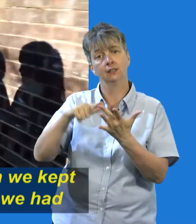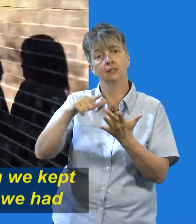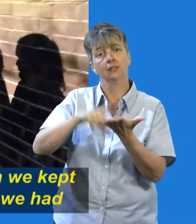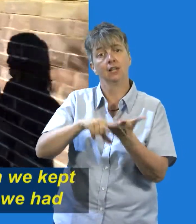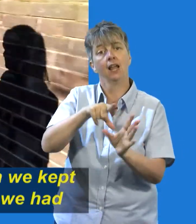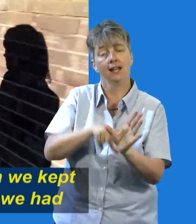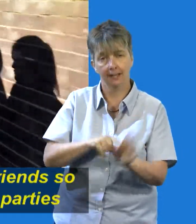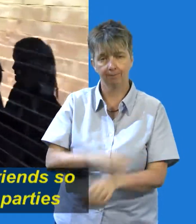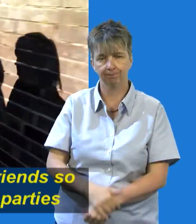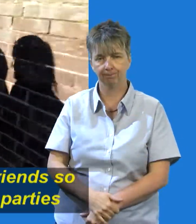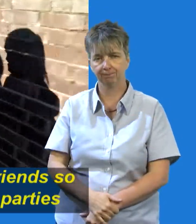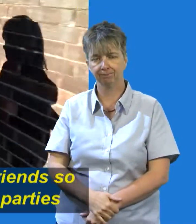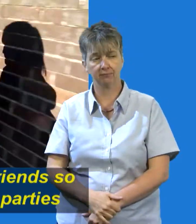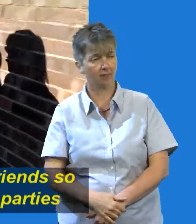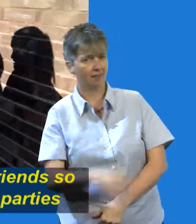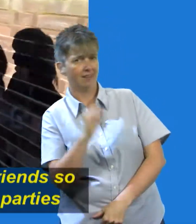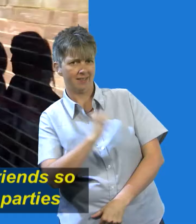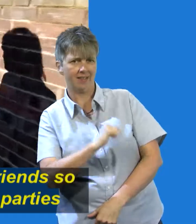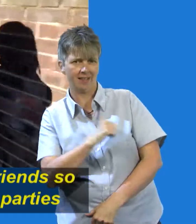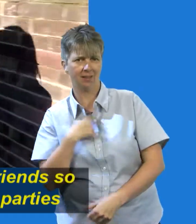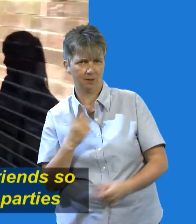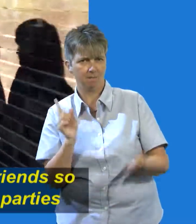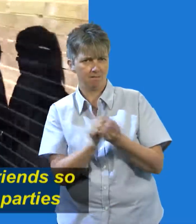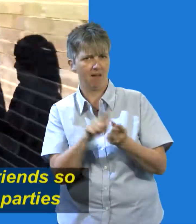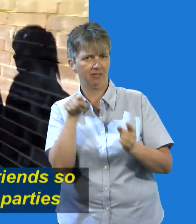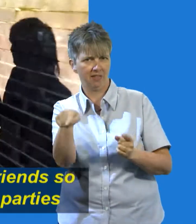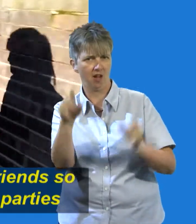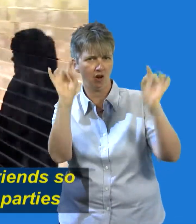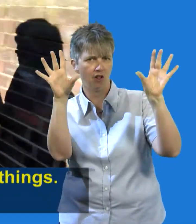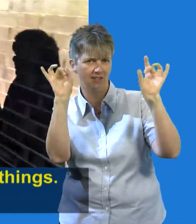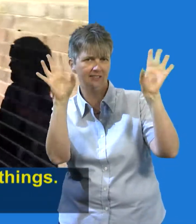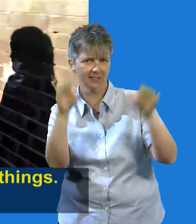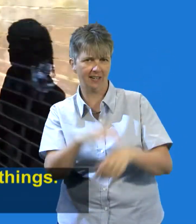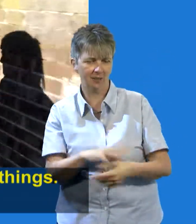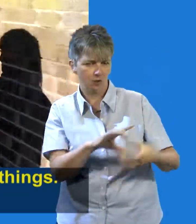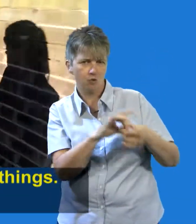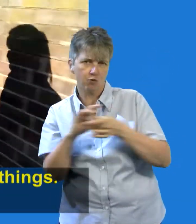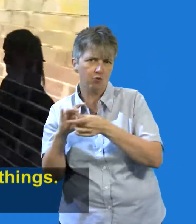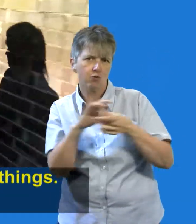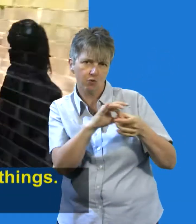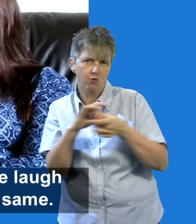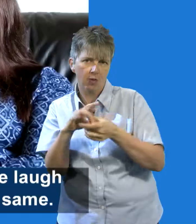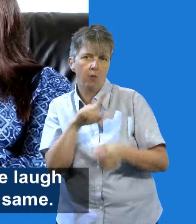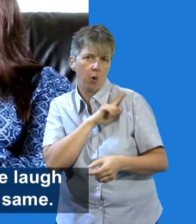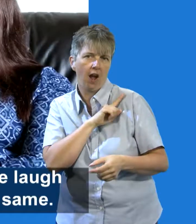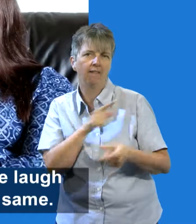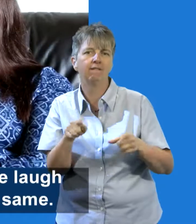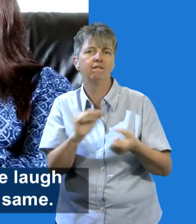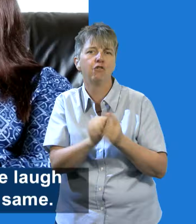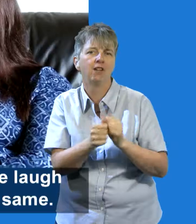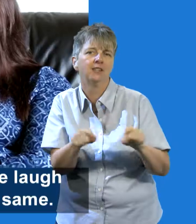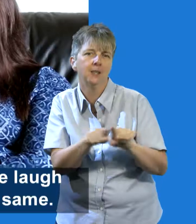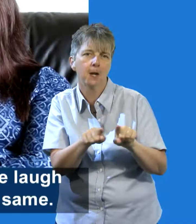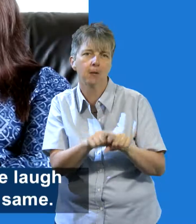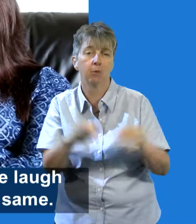touch after that because we've got a lot of mutual friends, so we kept meeting up with like parties and other people's houses and things. I don't know, like you certainly make me